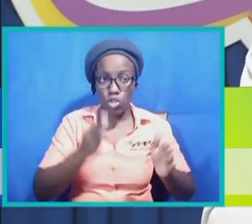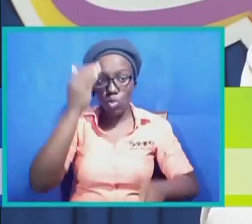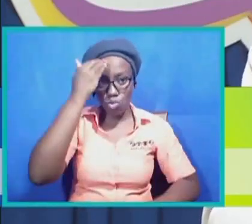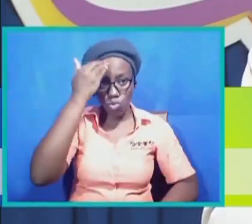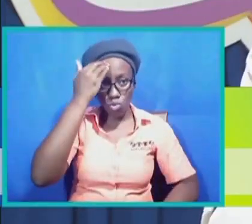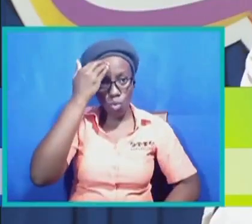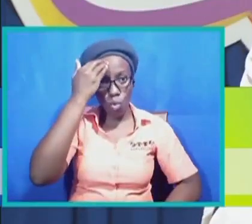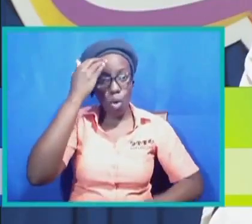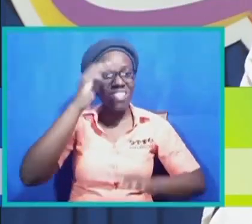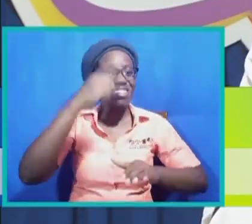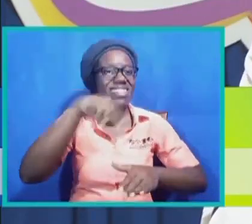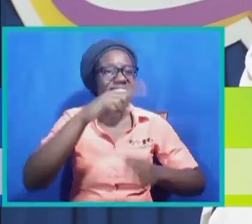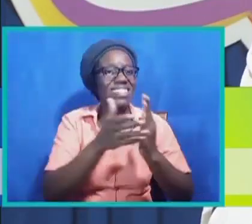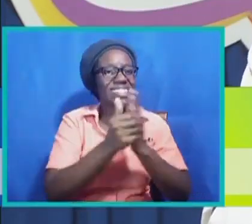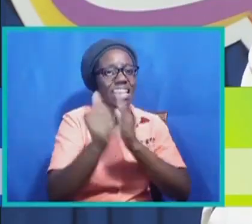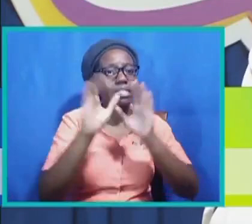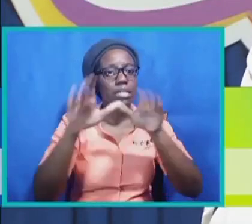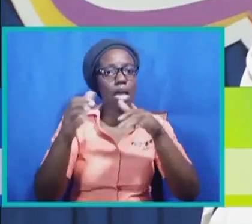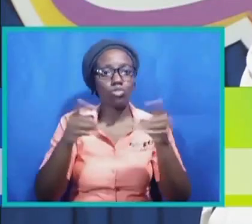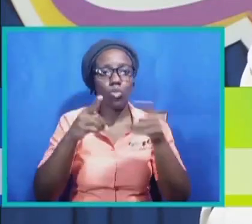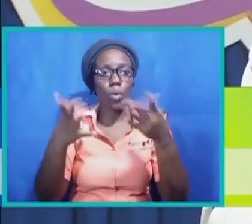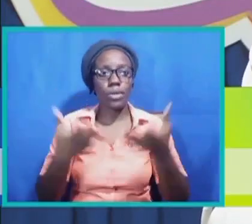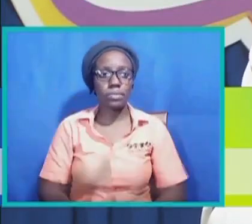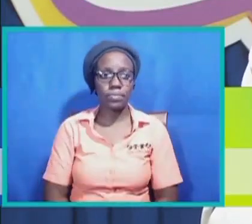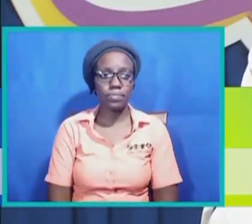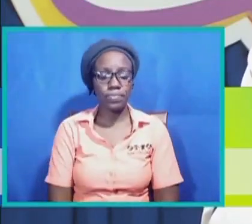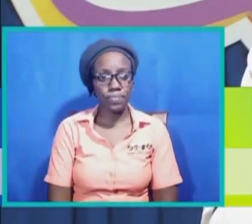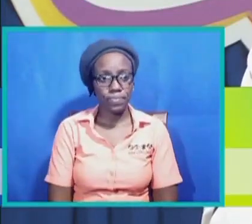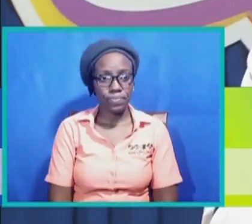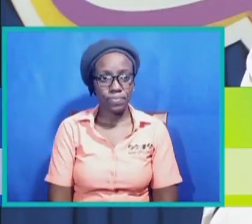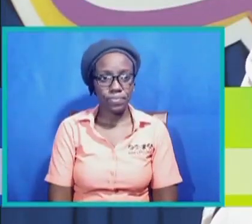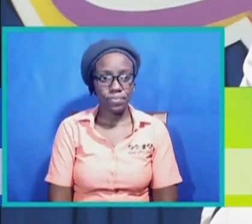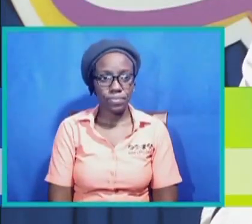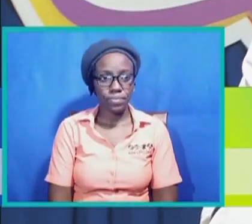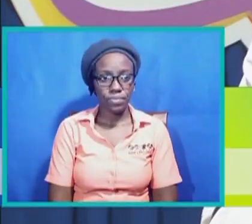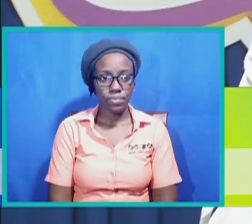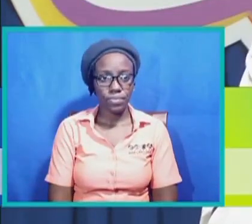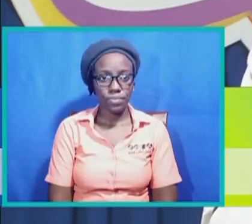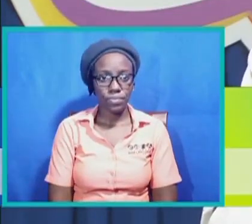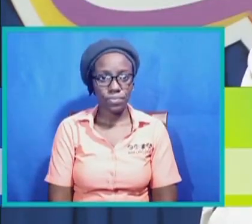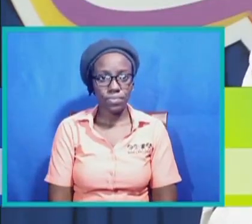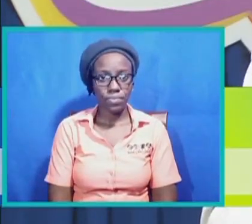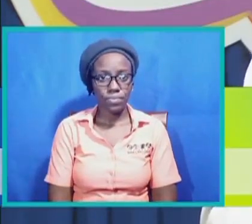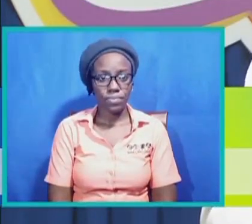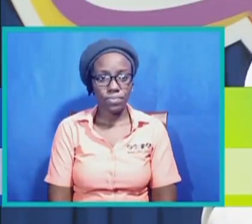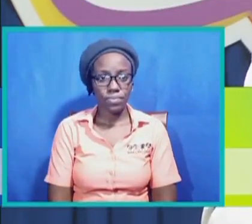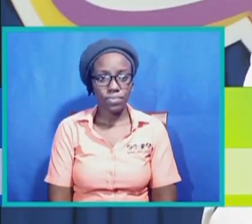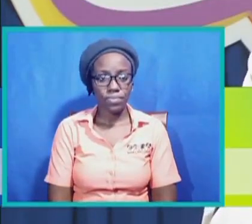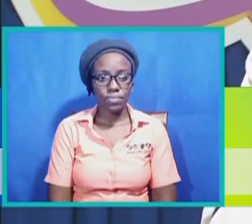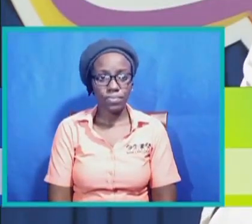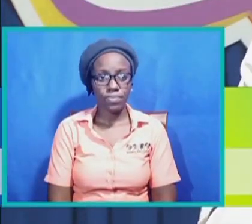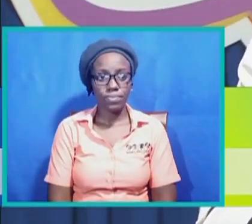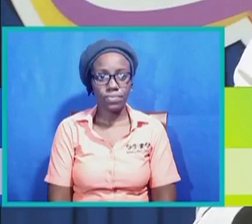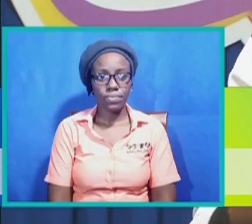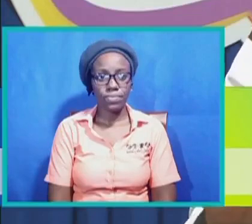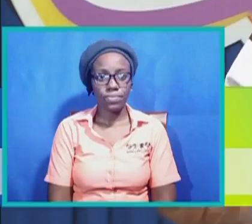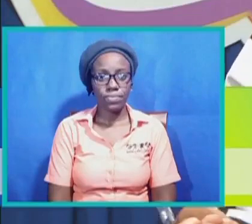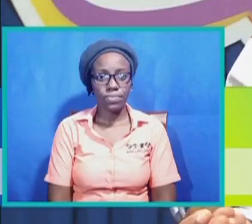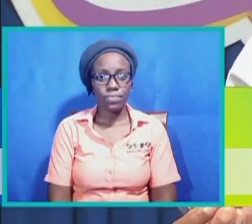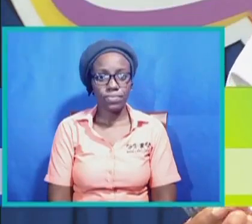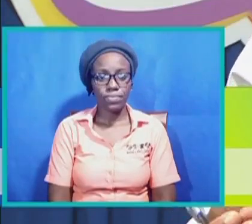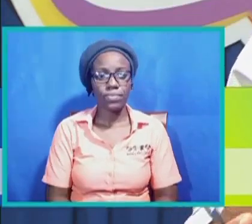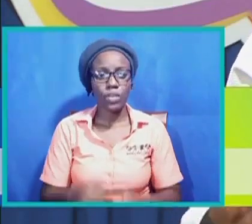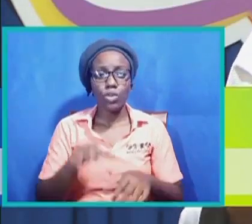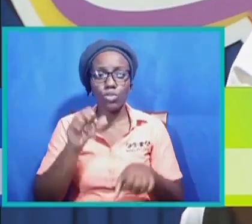not articulated position that says that the academics have better options